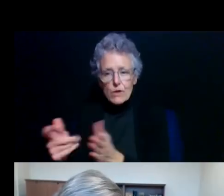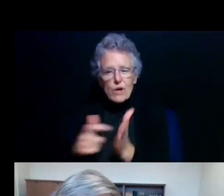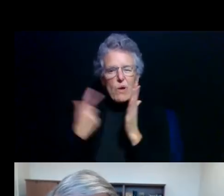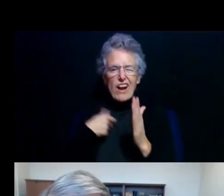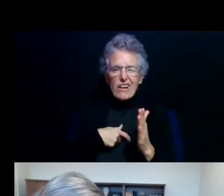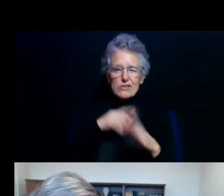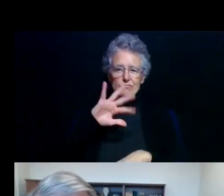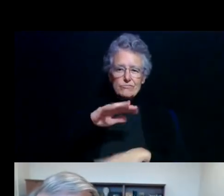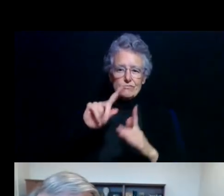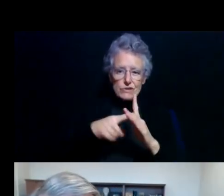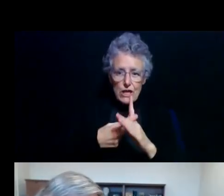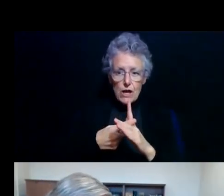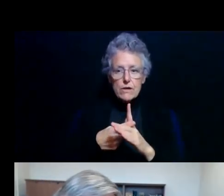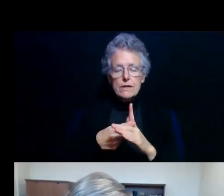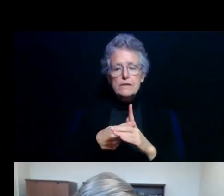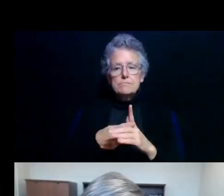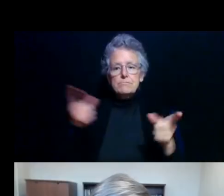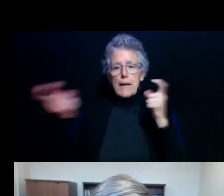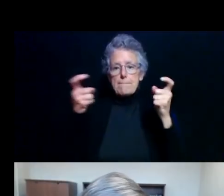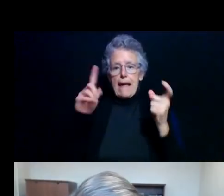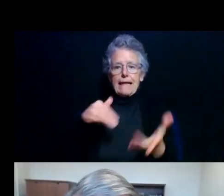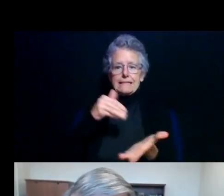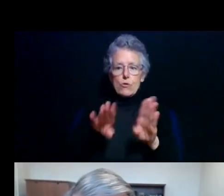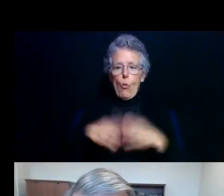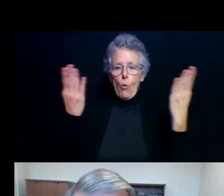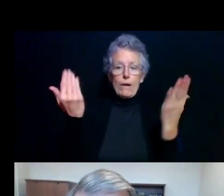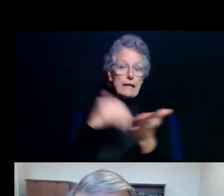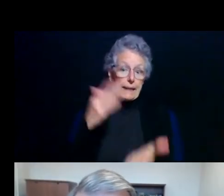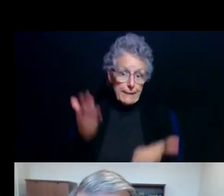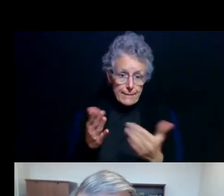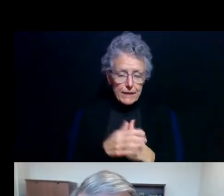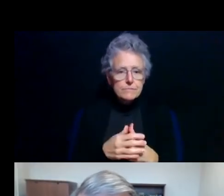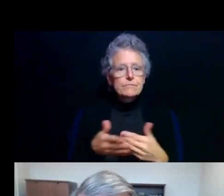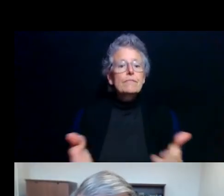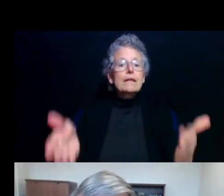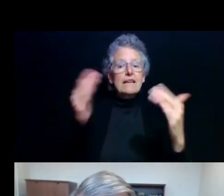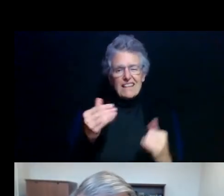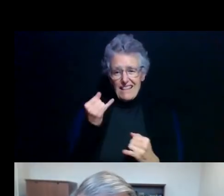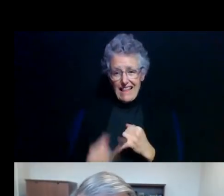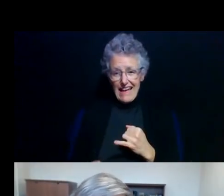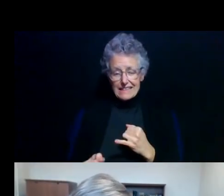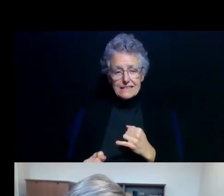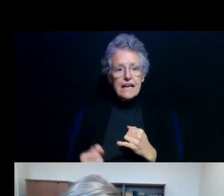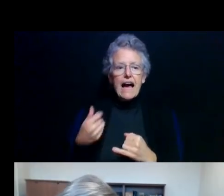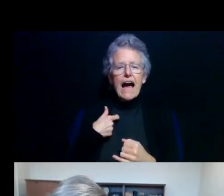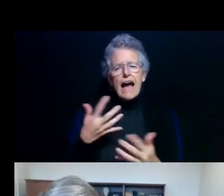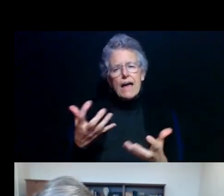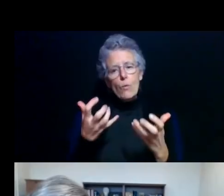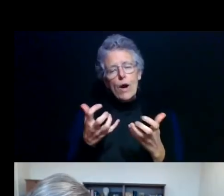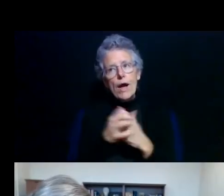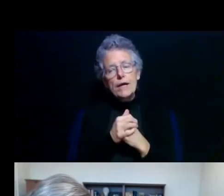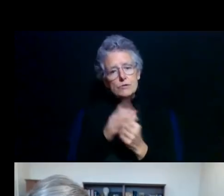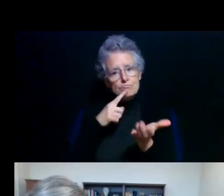the command center again. Finally, next slide. Finally, I just wanted to